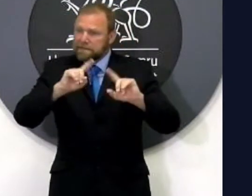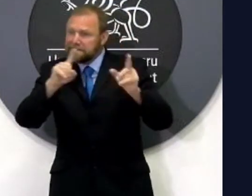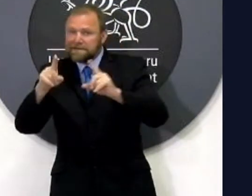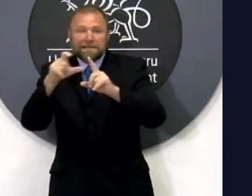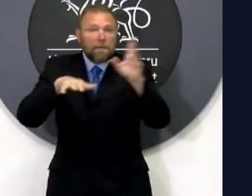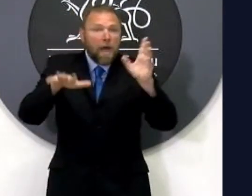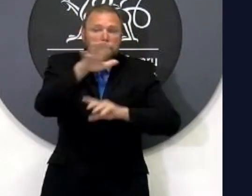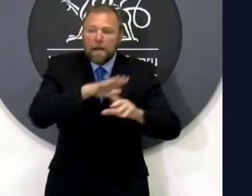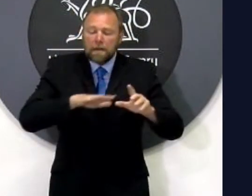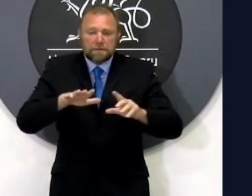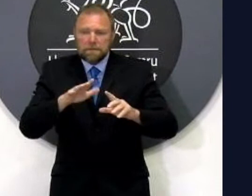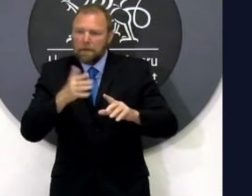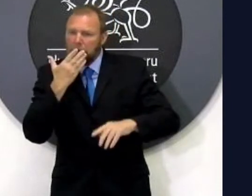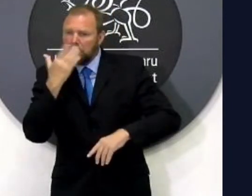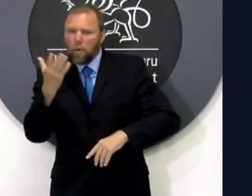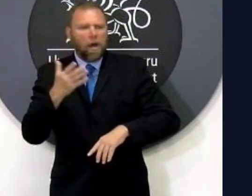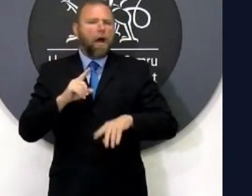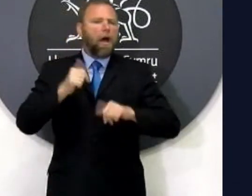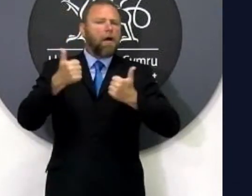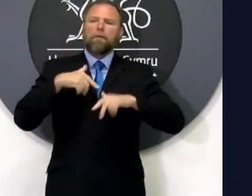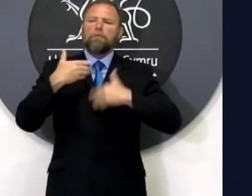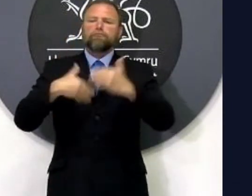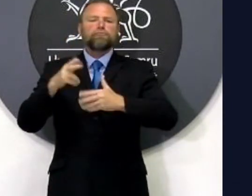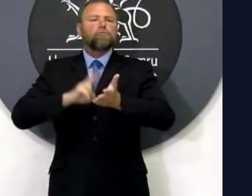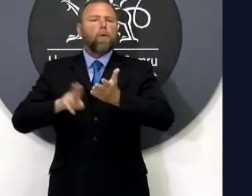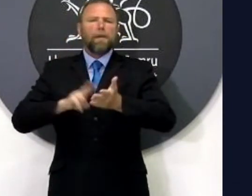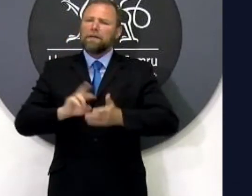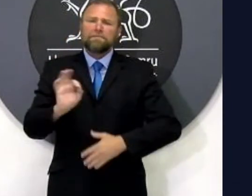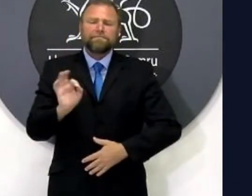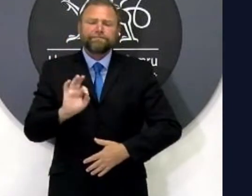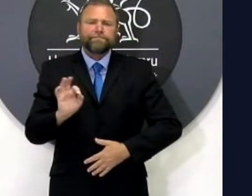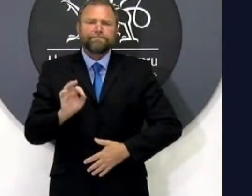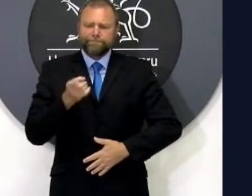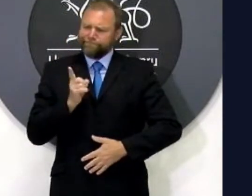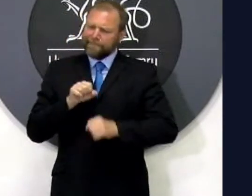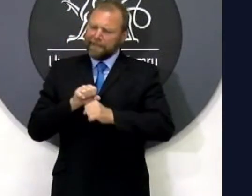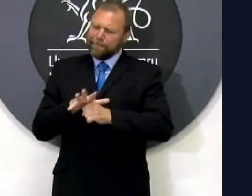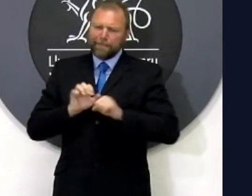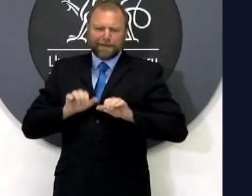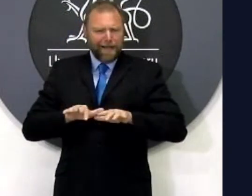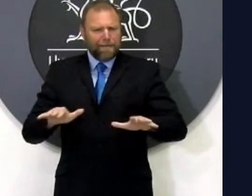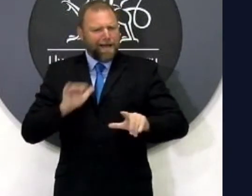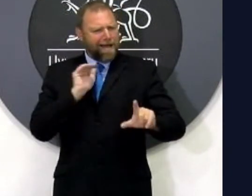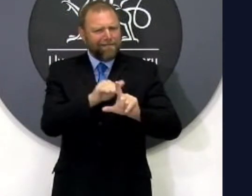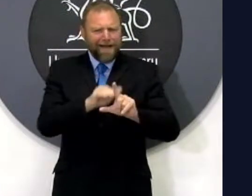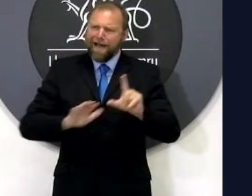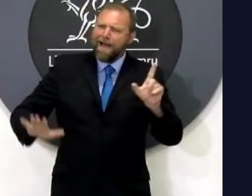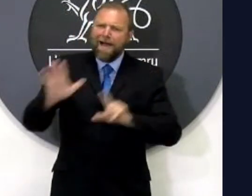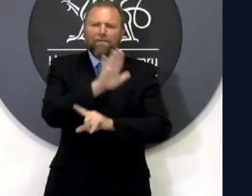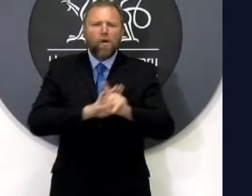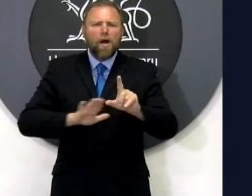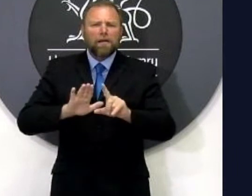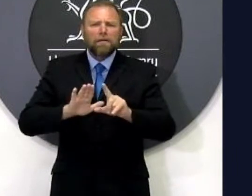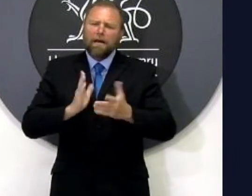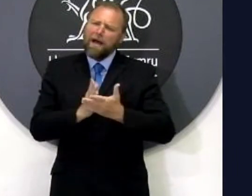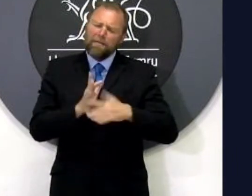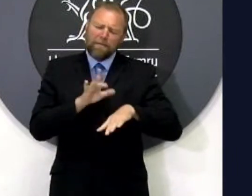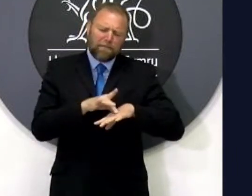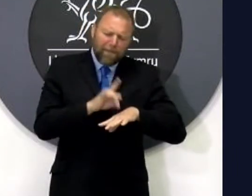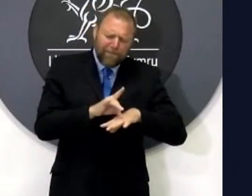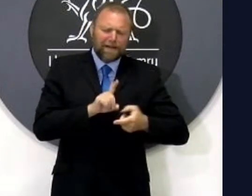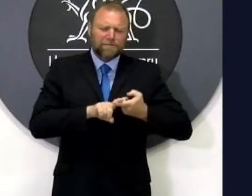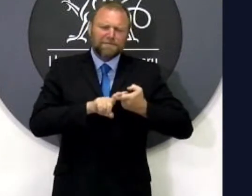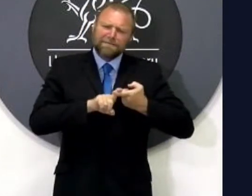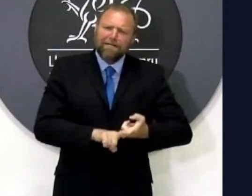those accessing care and by those providing it. We've seen professionalism, dedication,